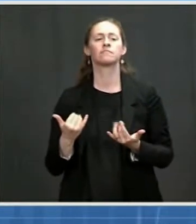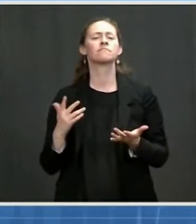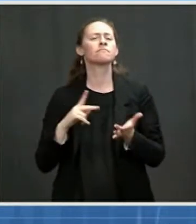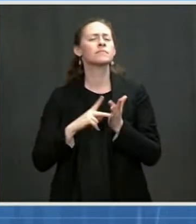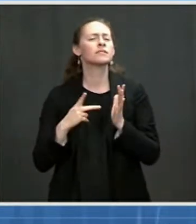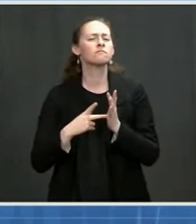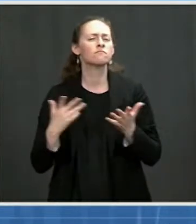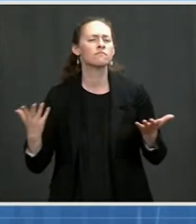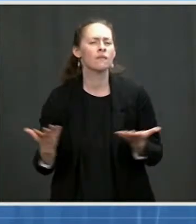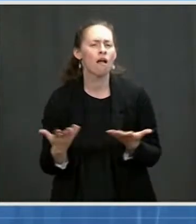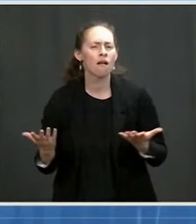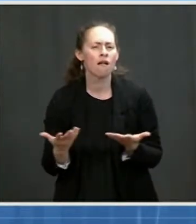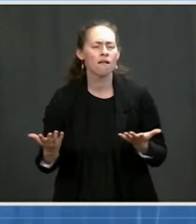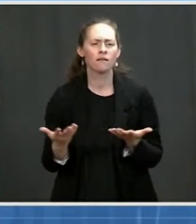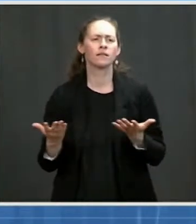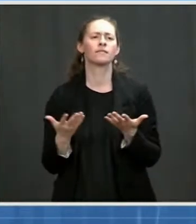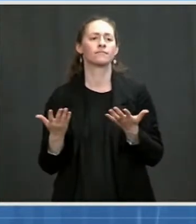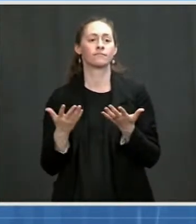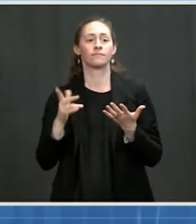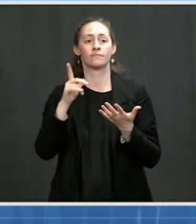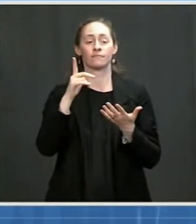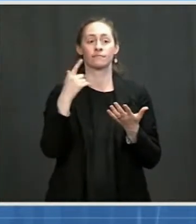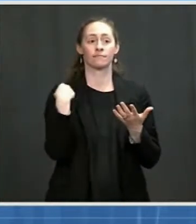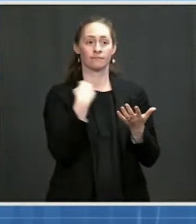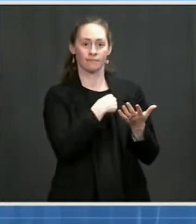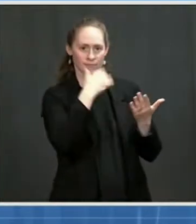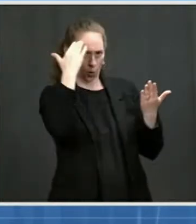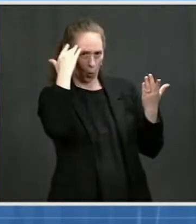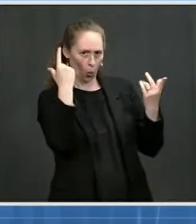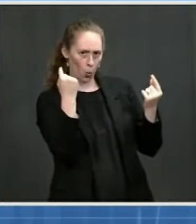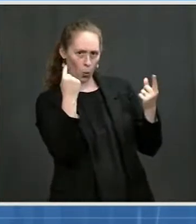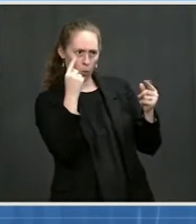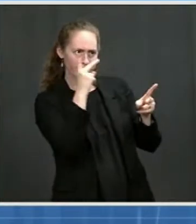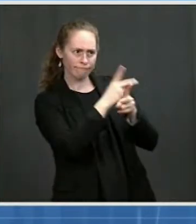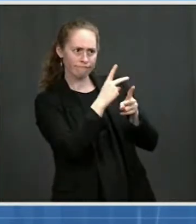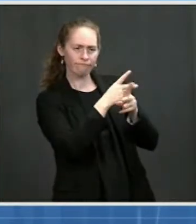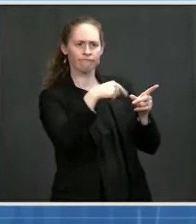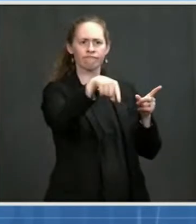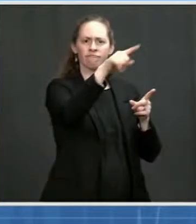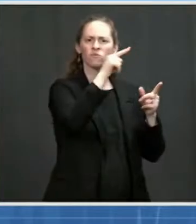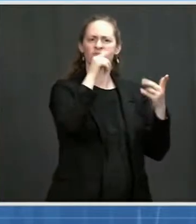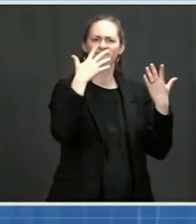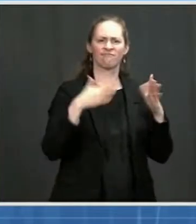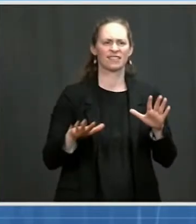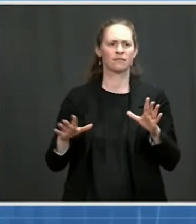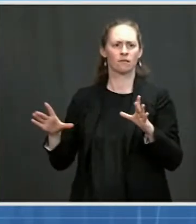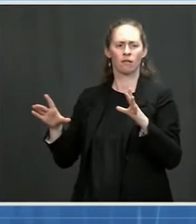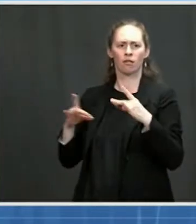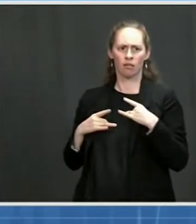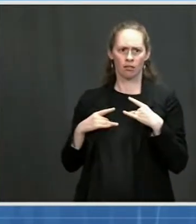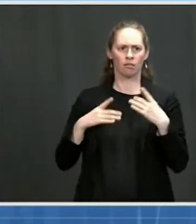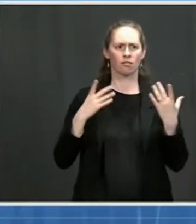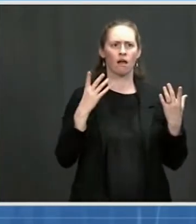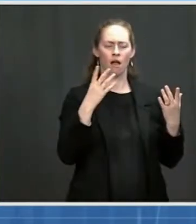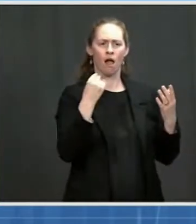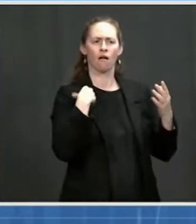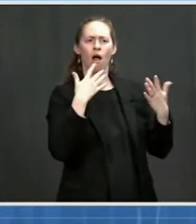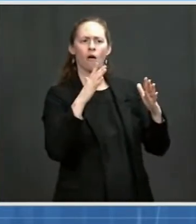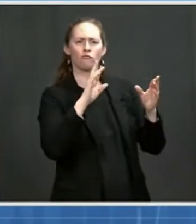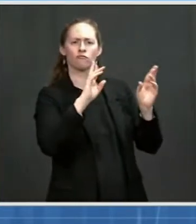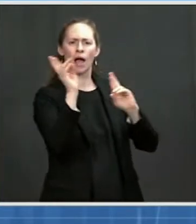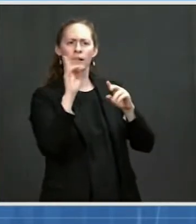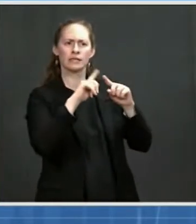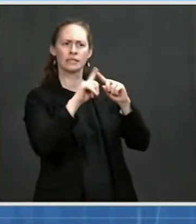in a non-pharmacological way, but also to be able to utilize some of the interventions that have been shown to be safe